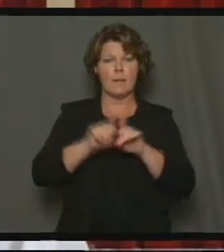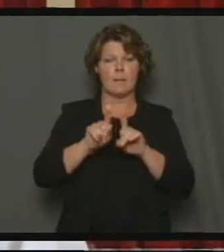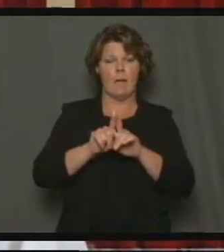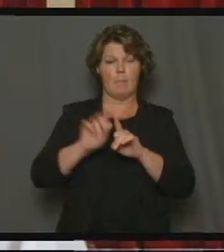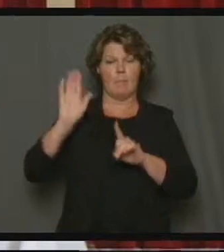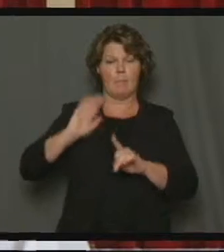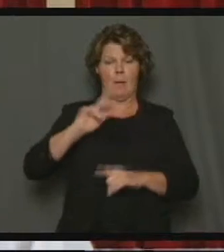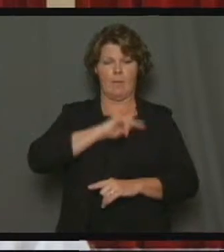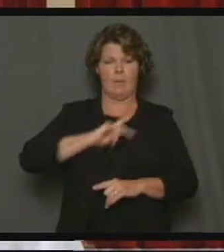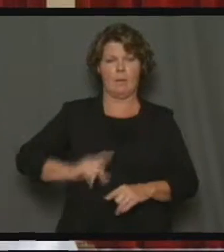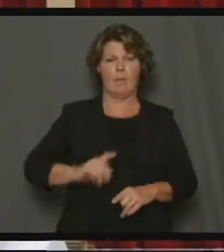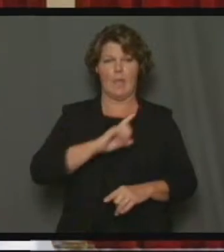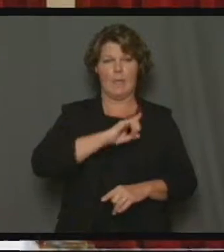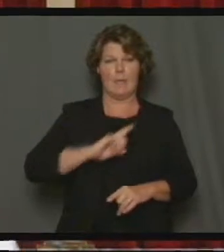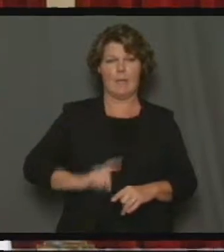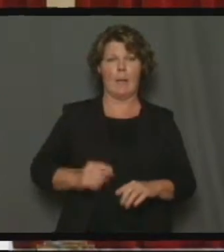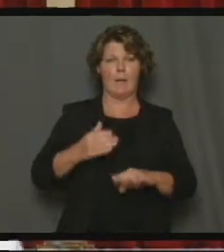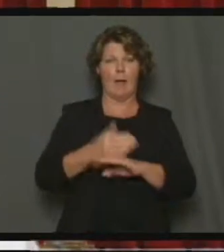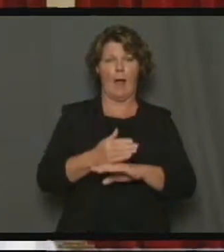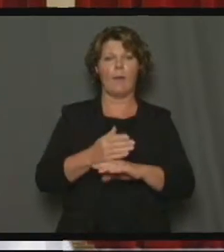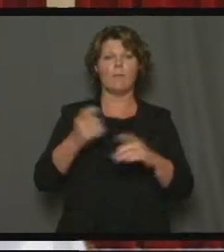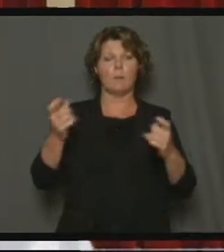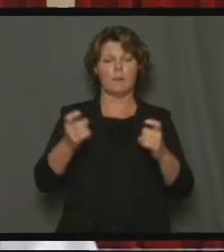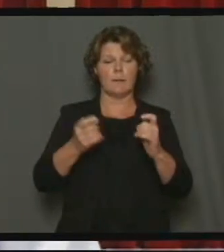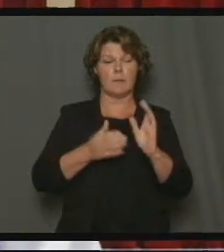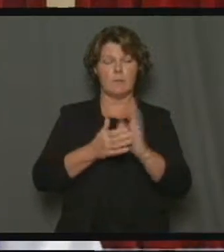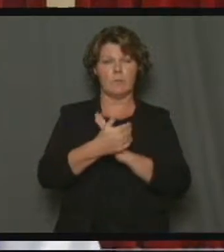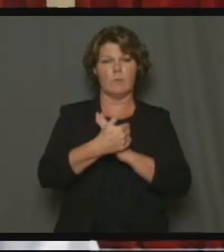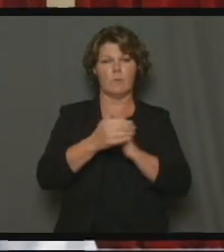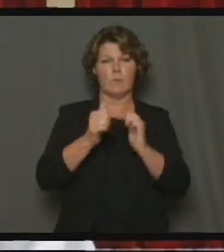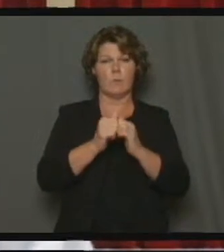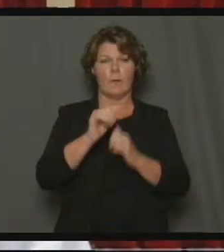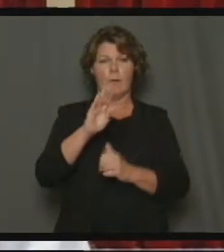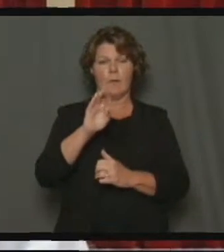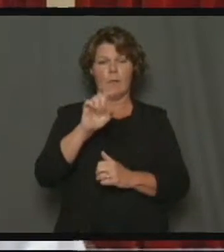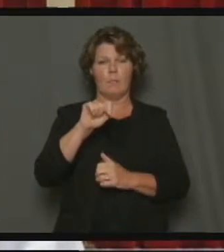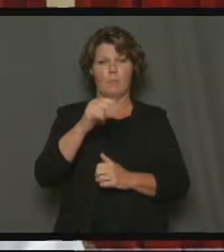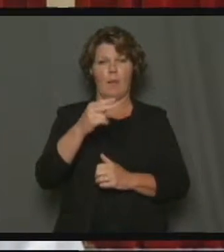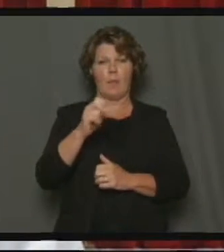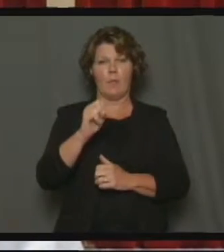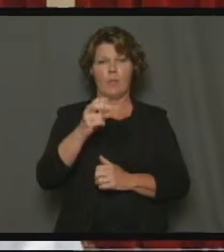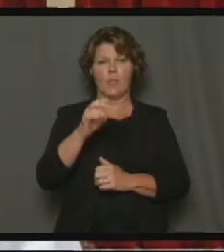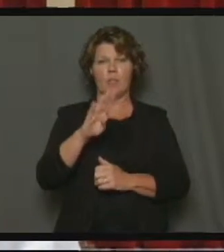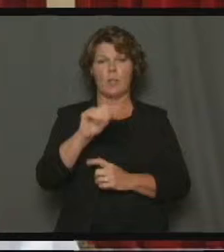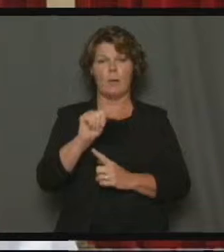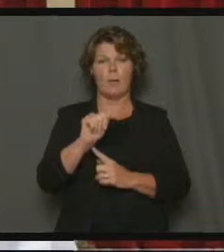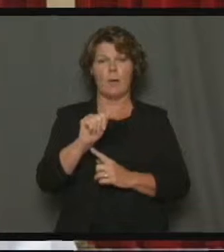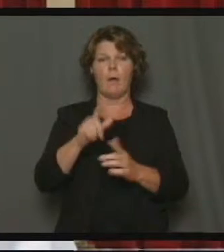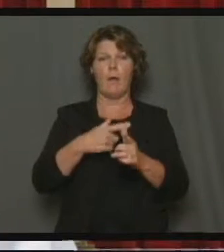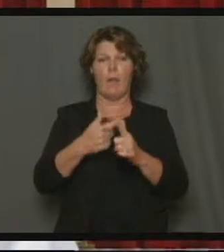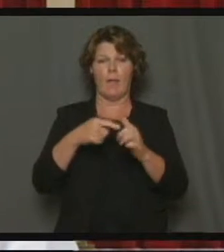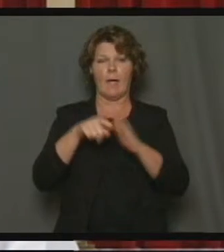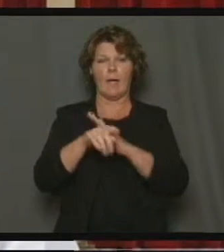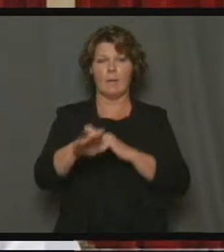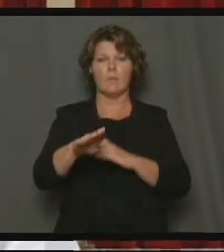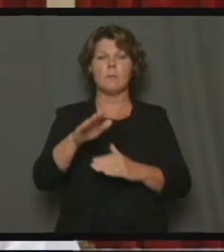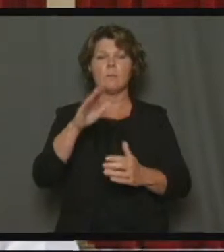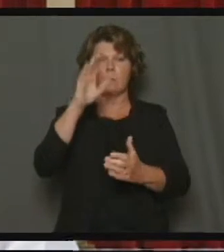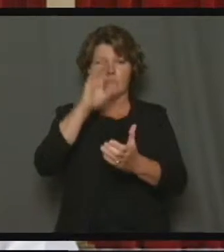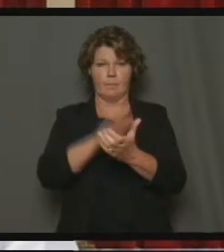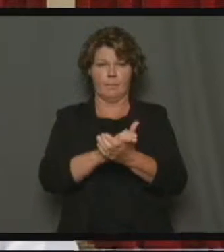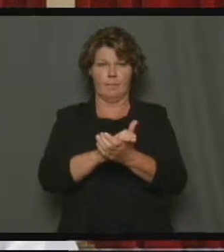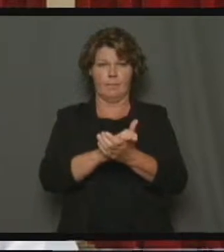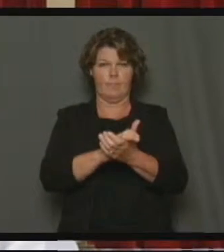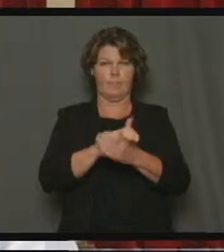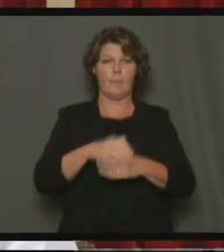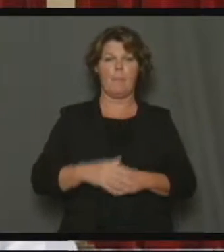King David after his sin of adultery with Bathsheba and the cover-up of having her husband Uriah killed. It means recognizing